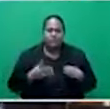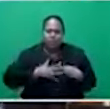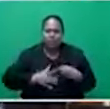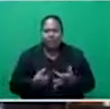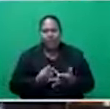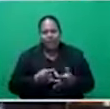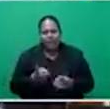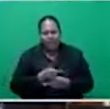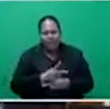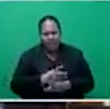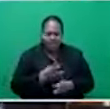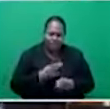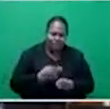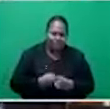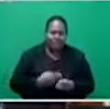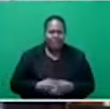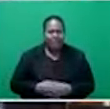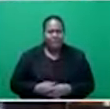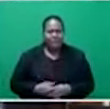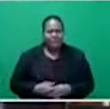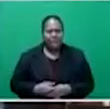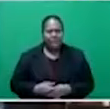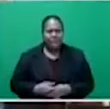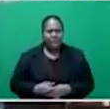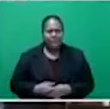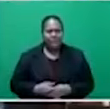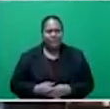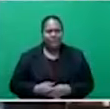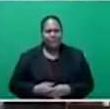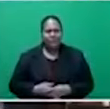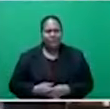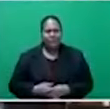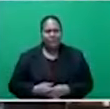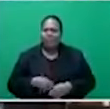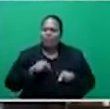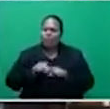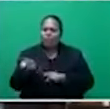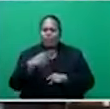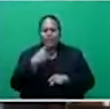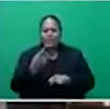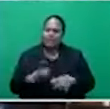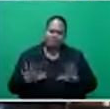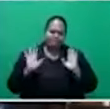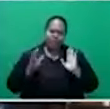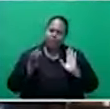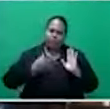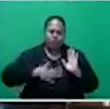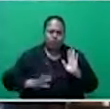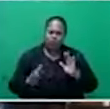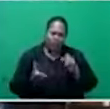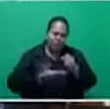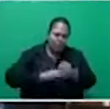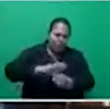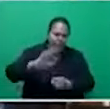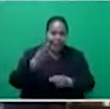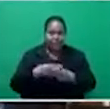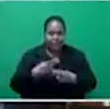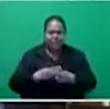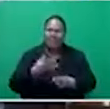majority of them, what they said, they said, we don't do sugarcane farming, please give us a residential lease. That's all we want. That's all they want. They